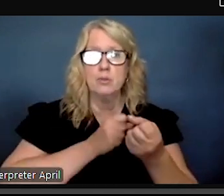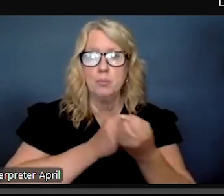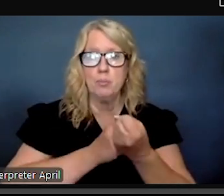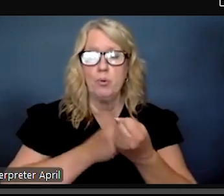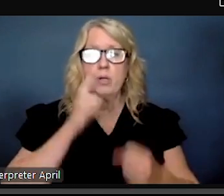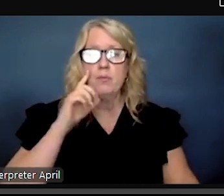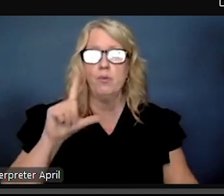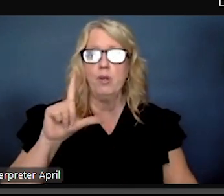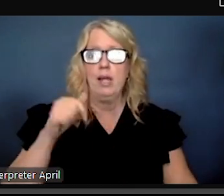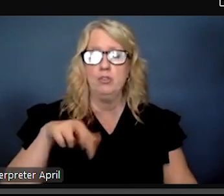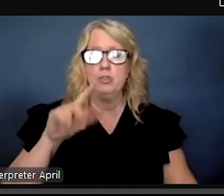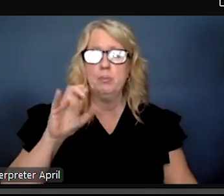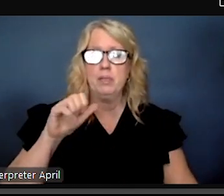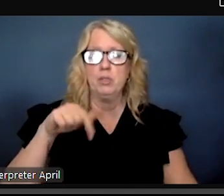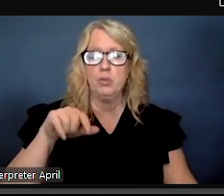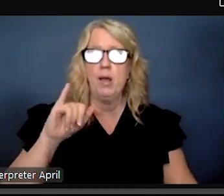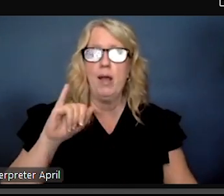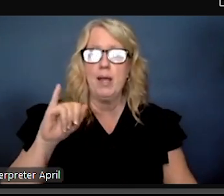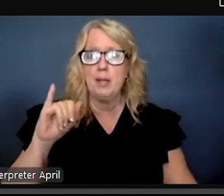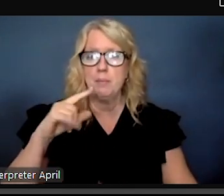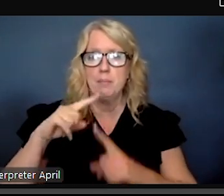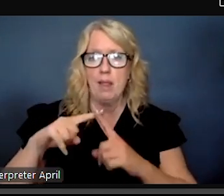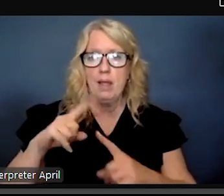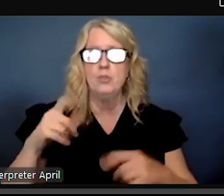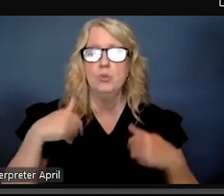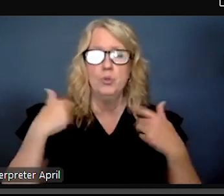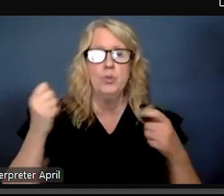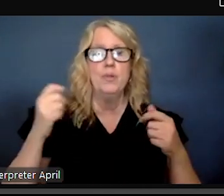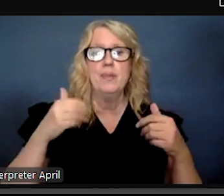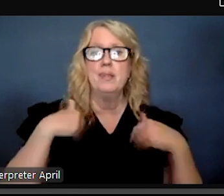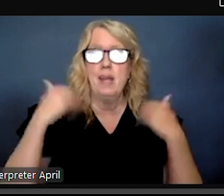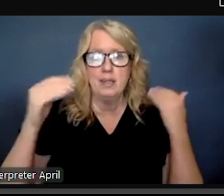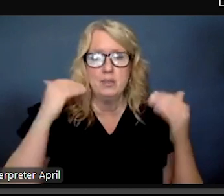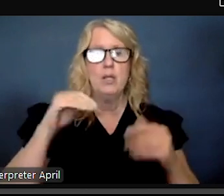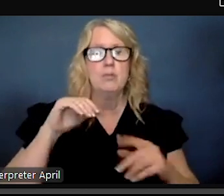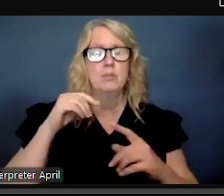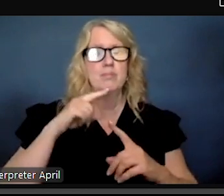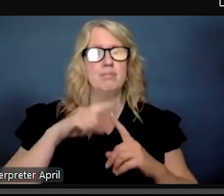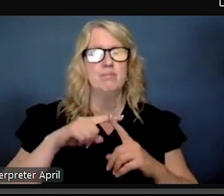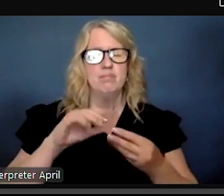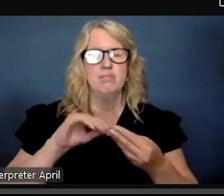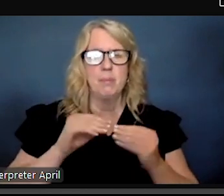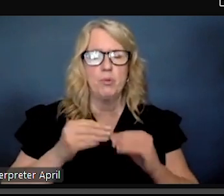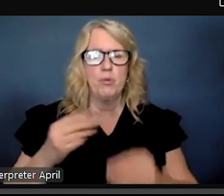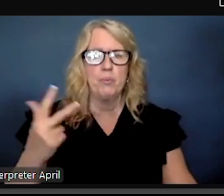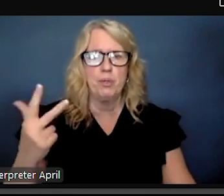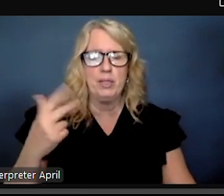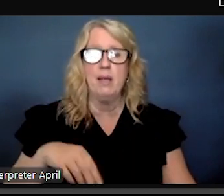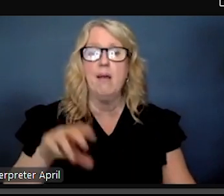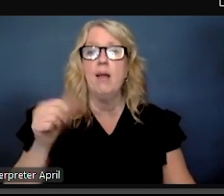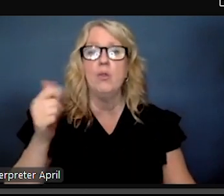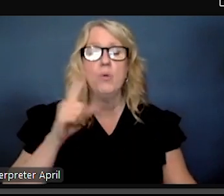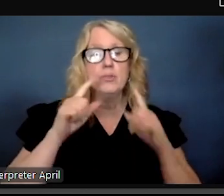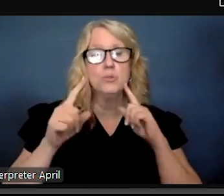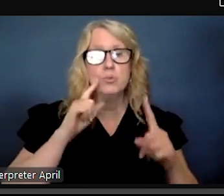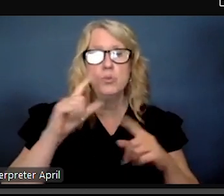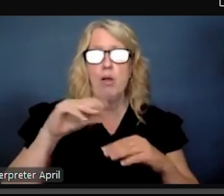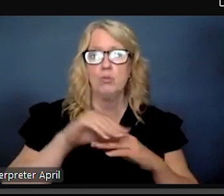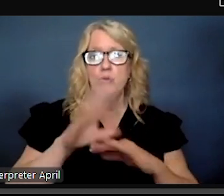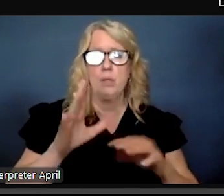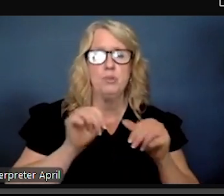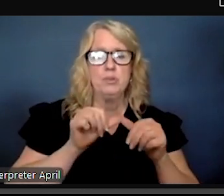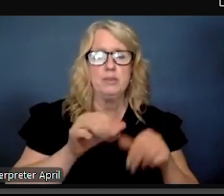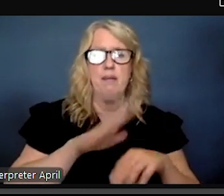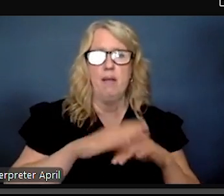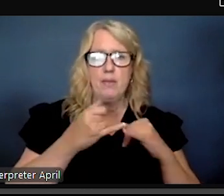for LGBTQI+ youth and young adults, press 3. Otherwise, to talk with a counselor, stay on